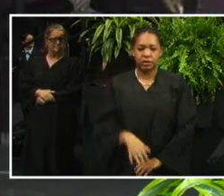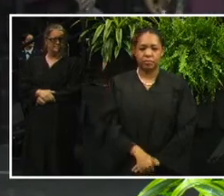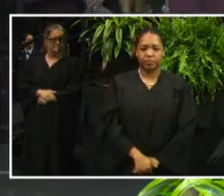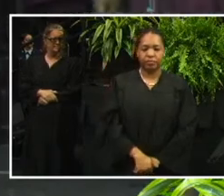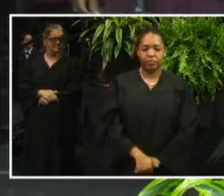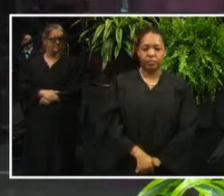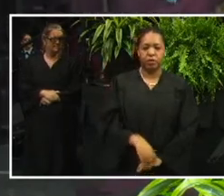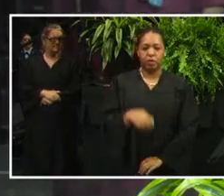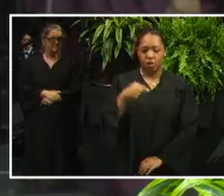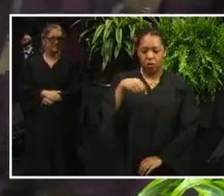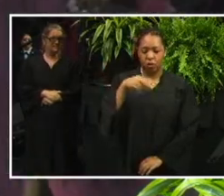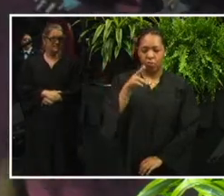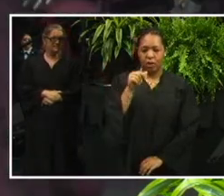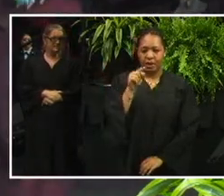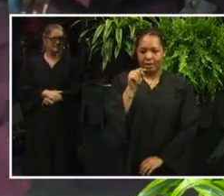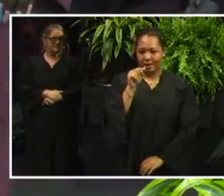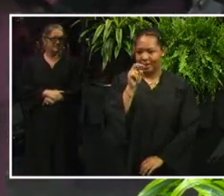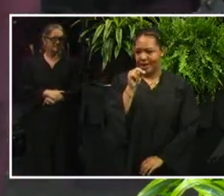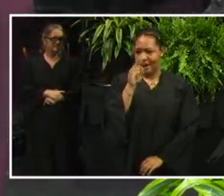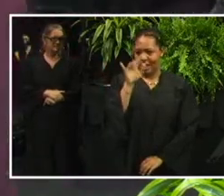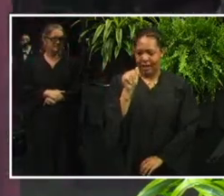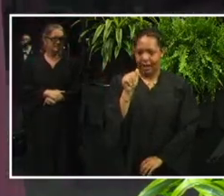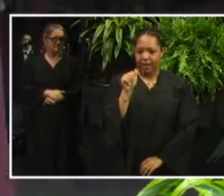Quinae Nicole Woodard.